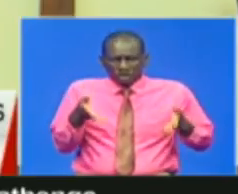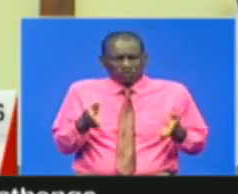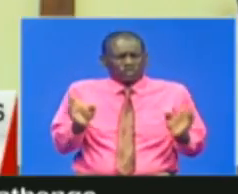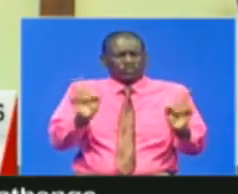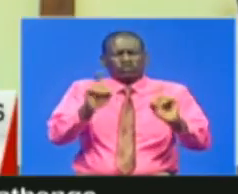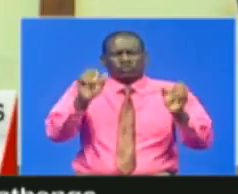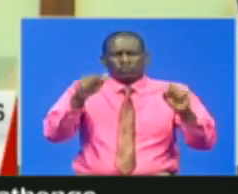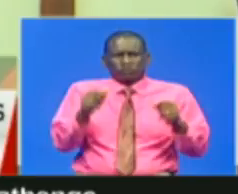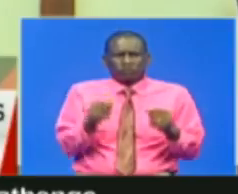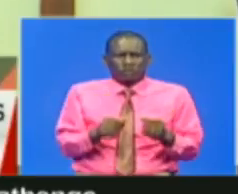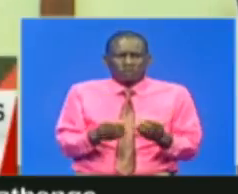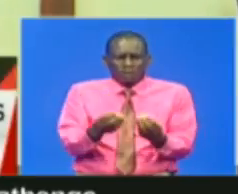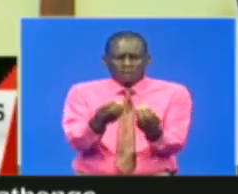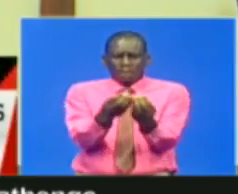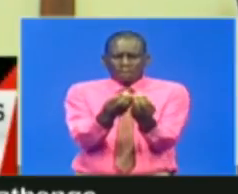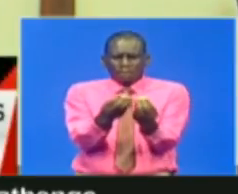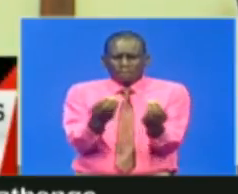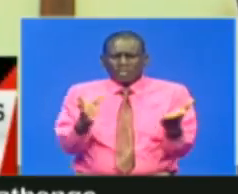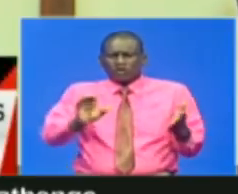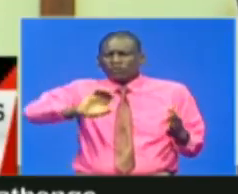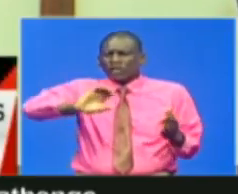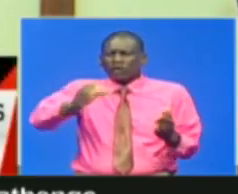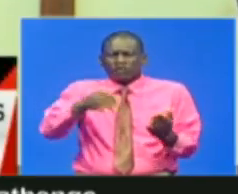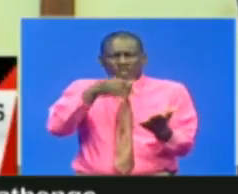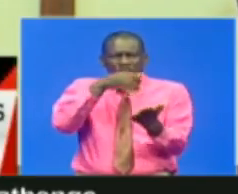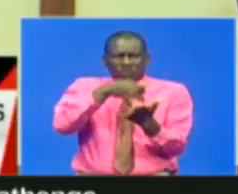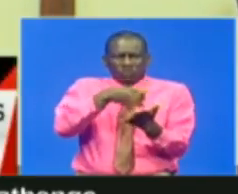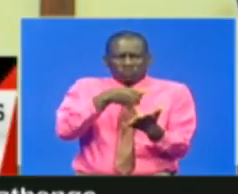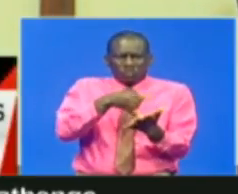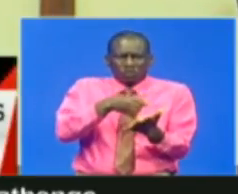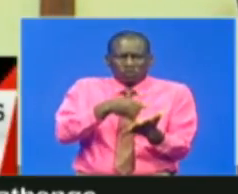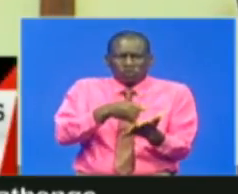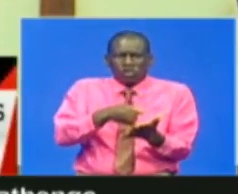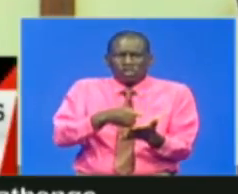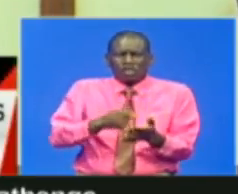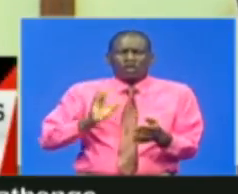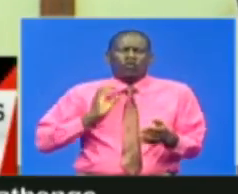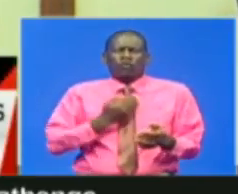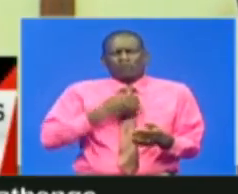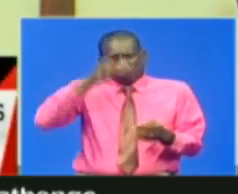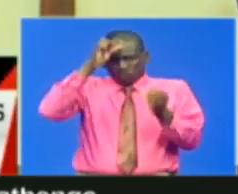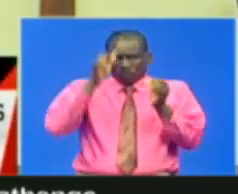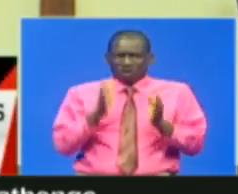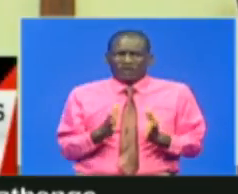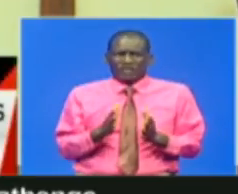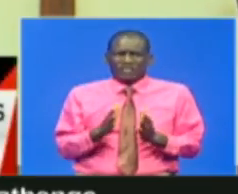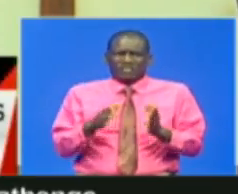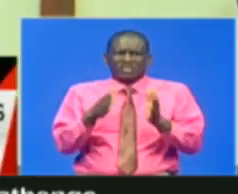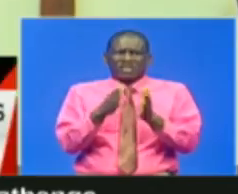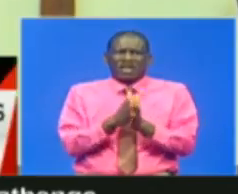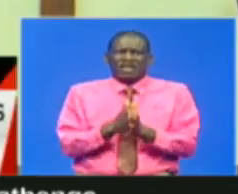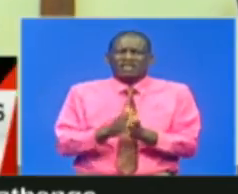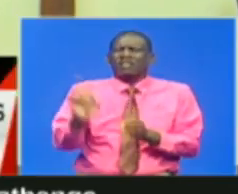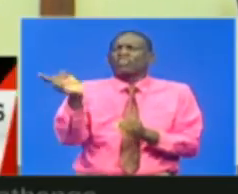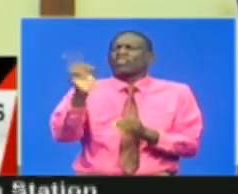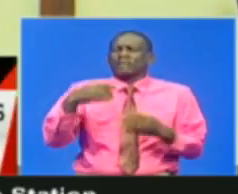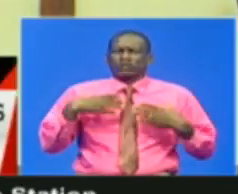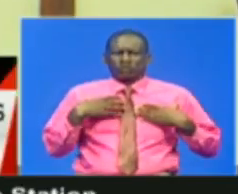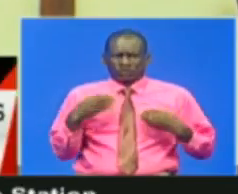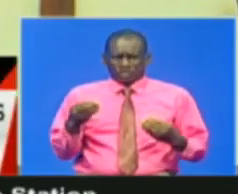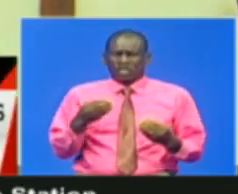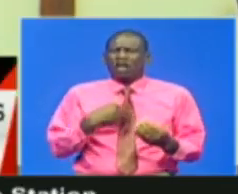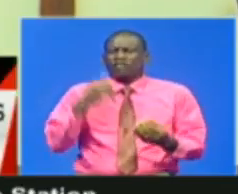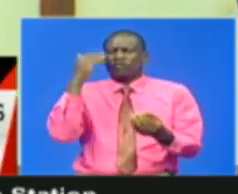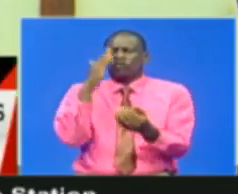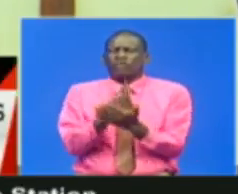possible. The majority of the counties, including the Council of Governors and the Ministry of Health, have